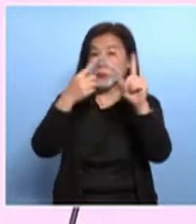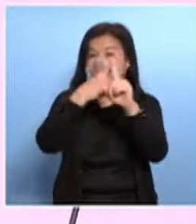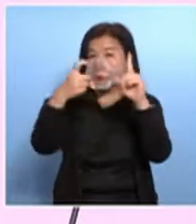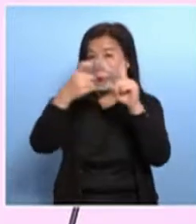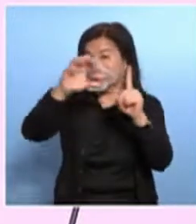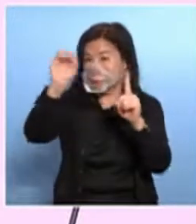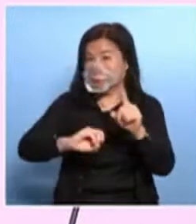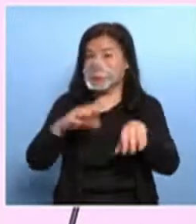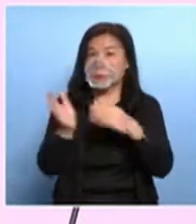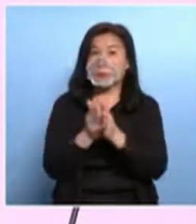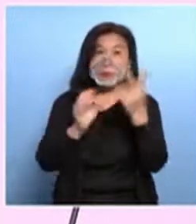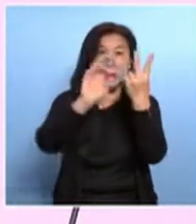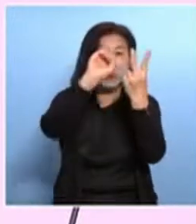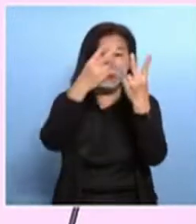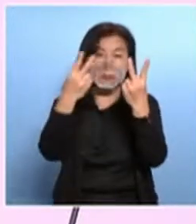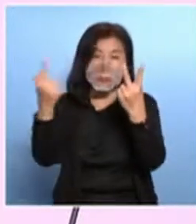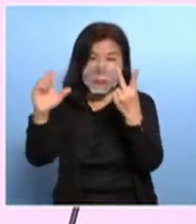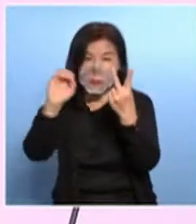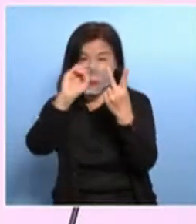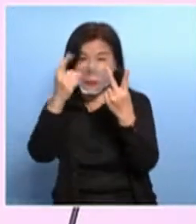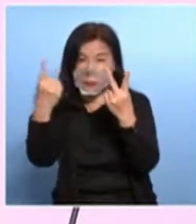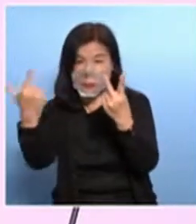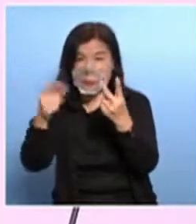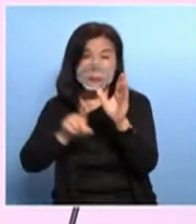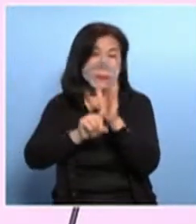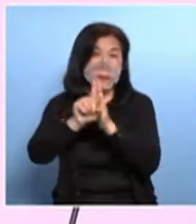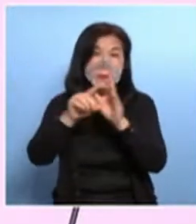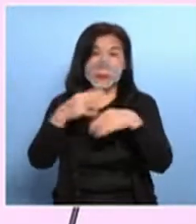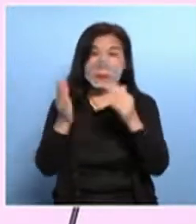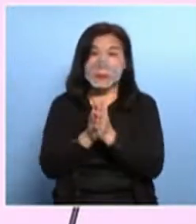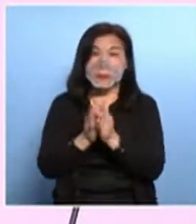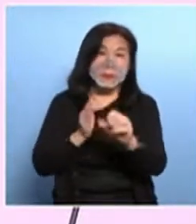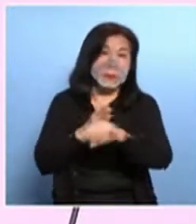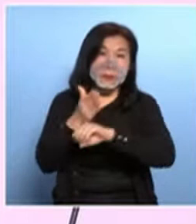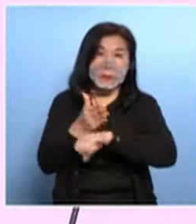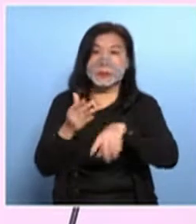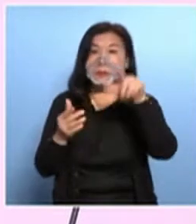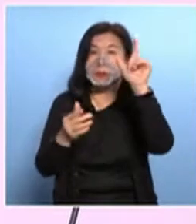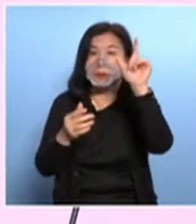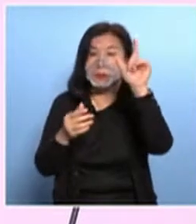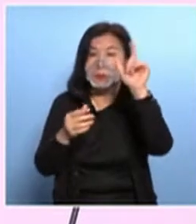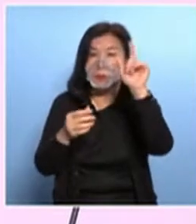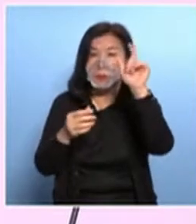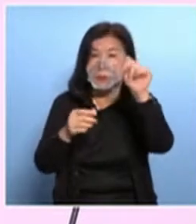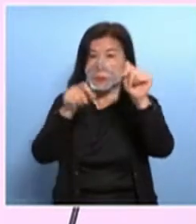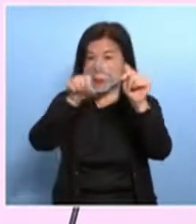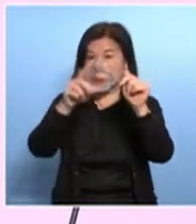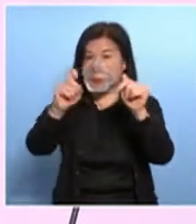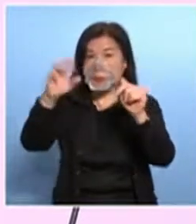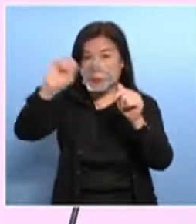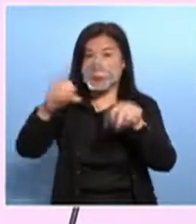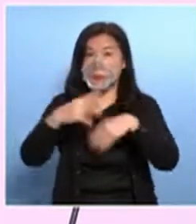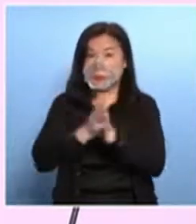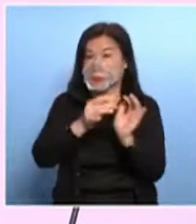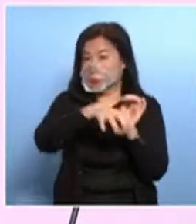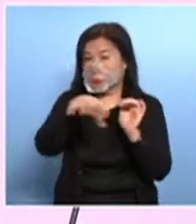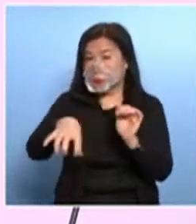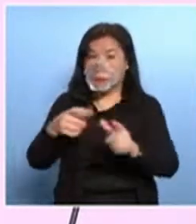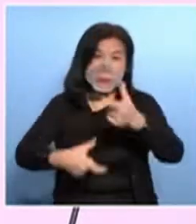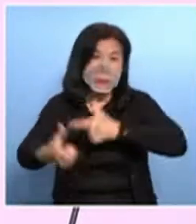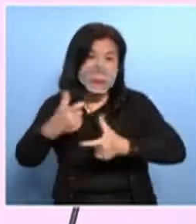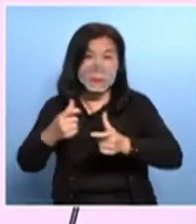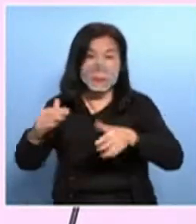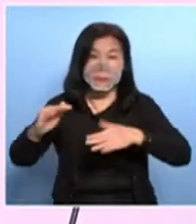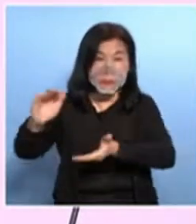19% in real terms for the year as a whole, and surpassing the high in 2018 by 10.9%. As regional